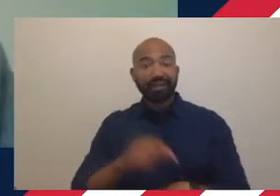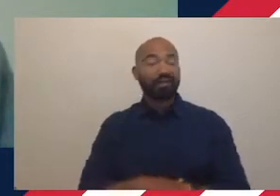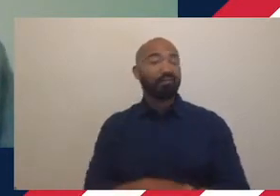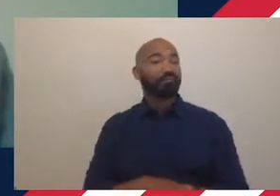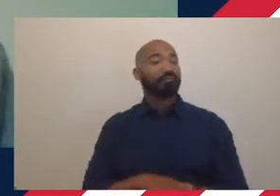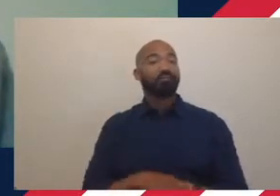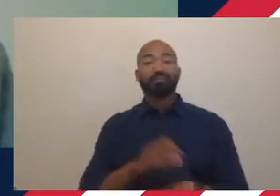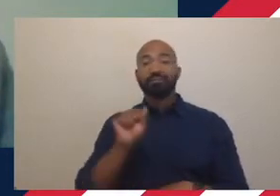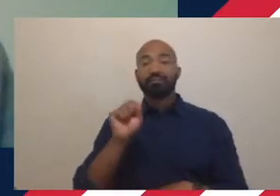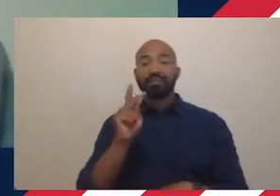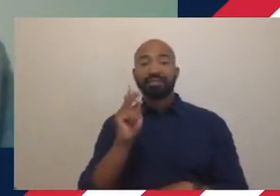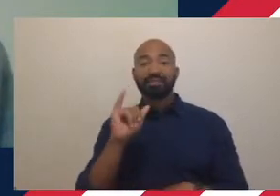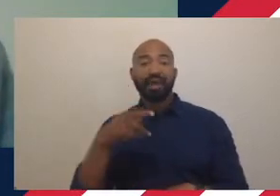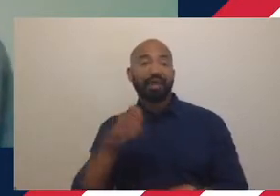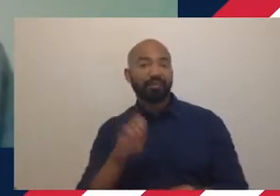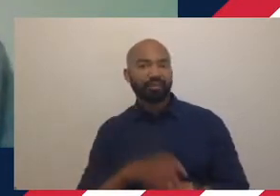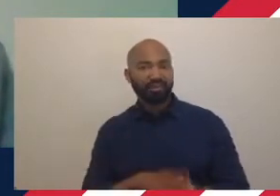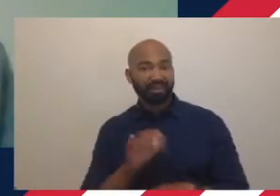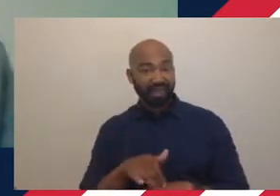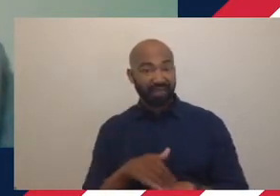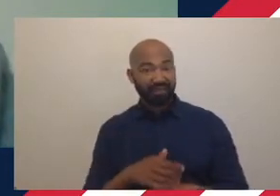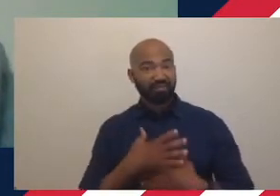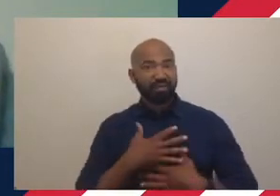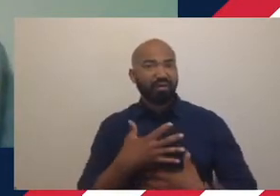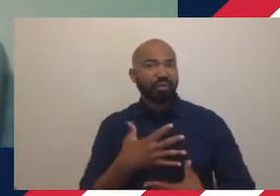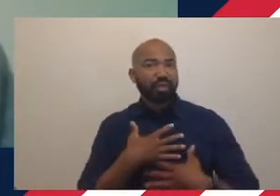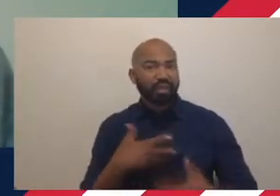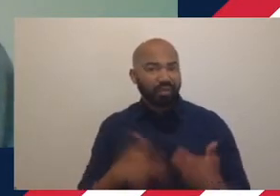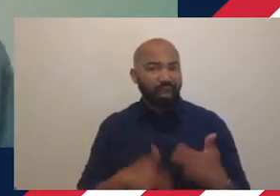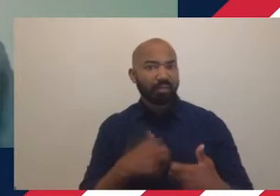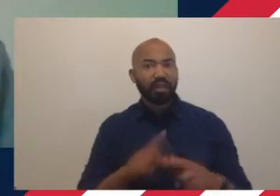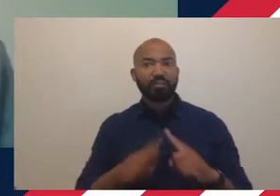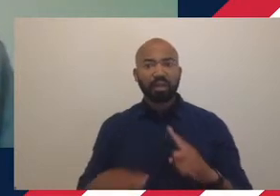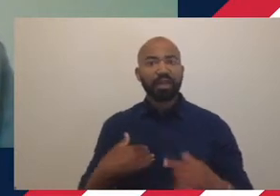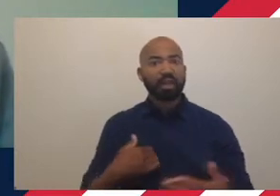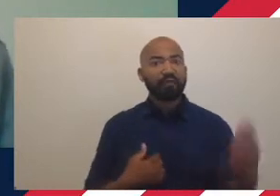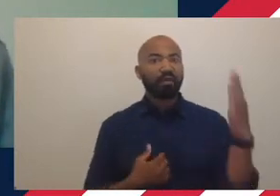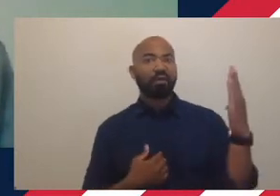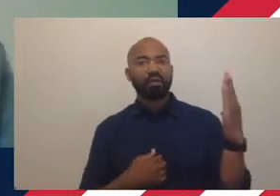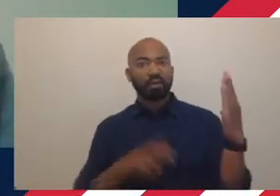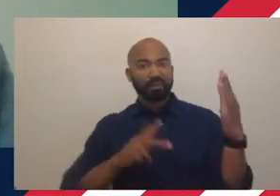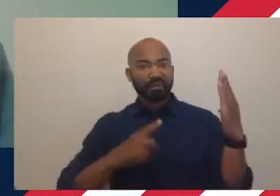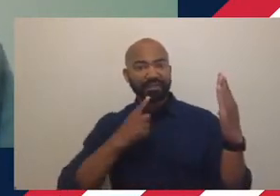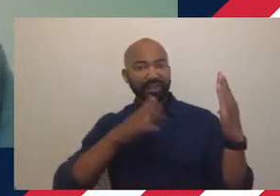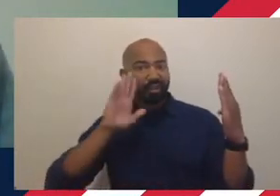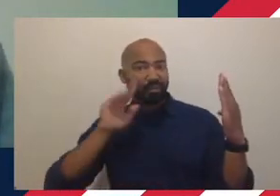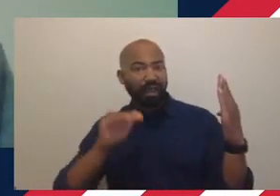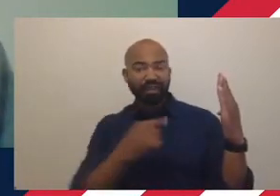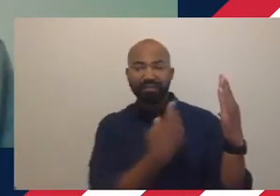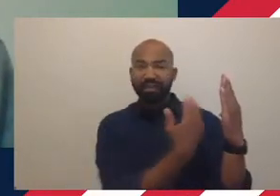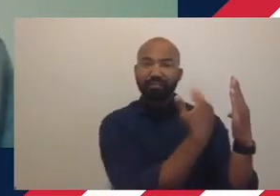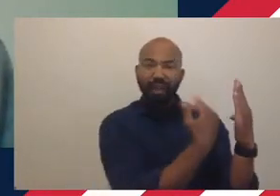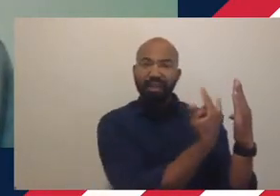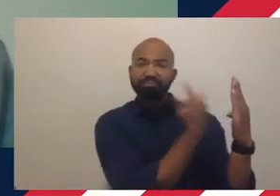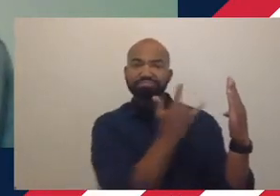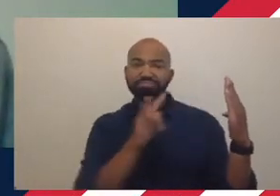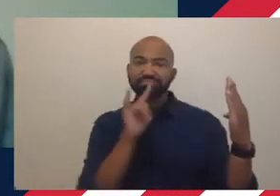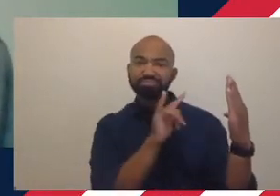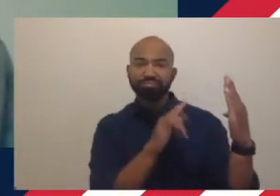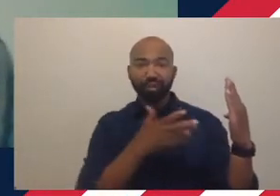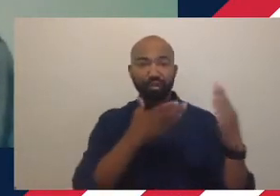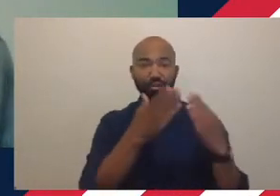on the vent, and seeing their family members, say their goodbyes over a video, and